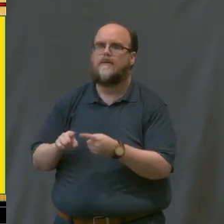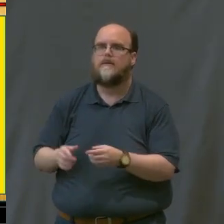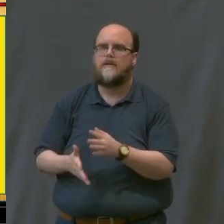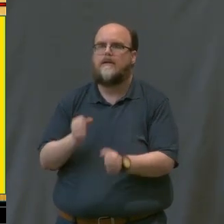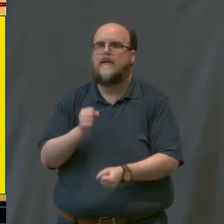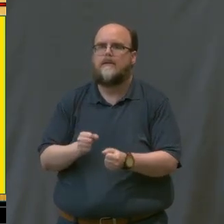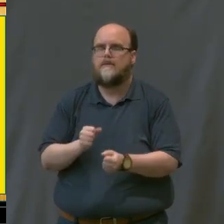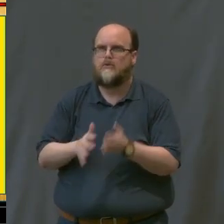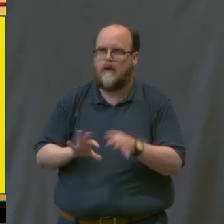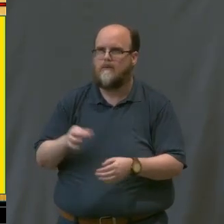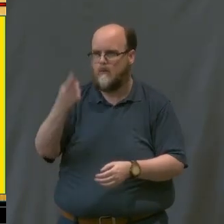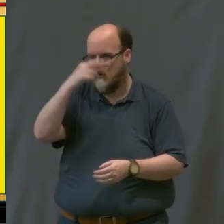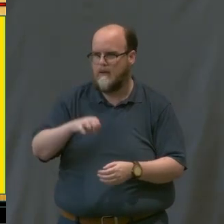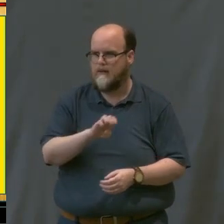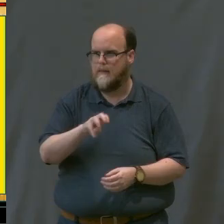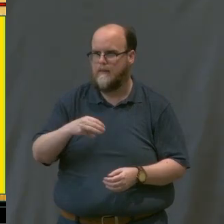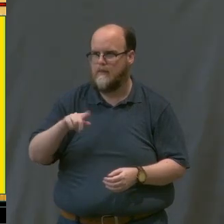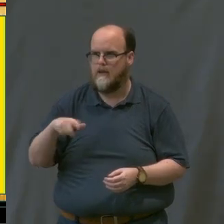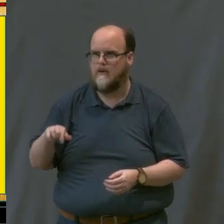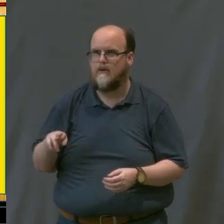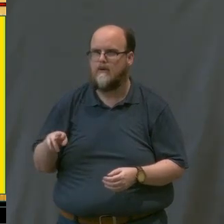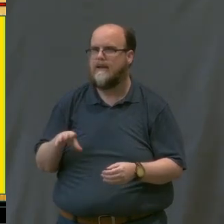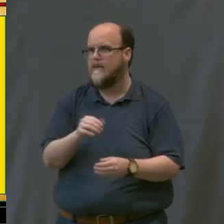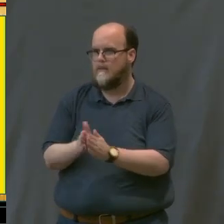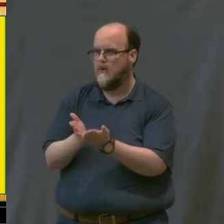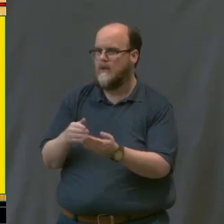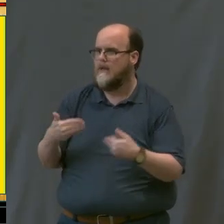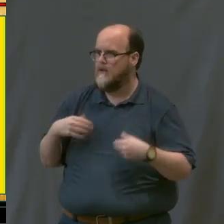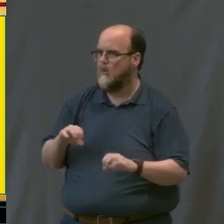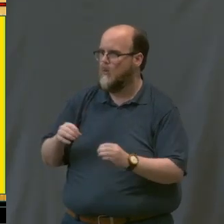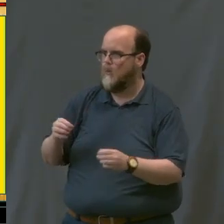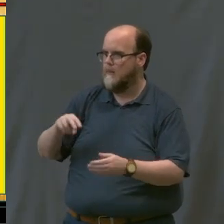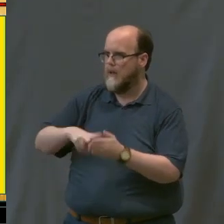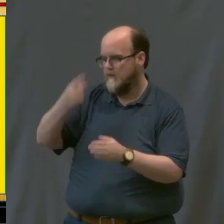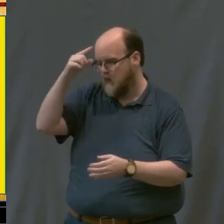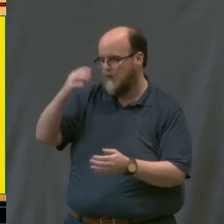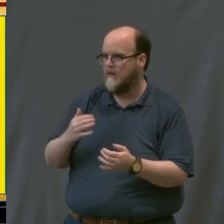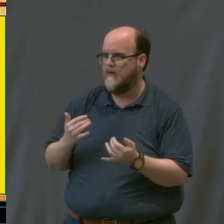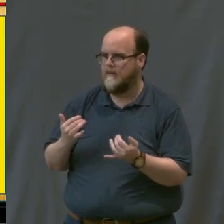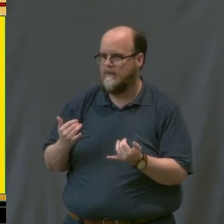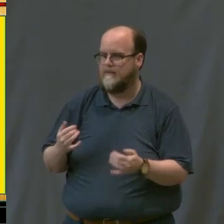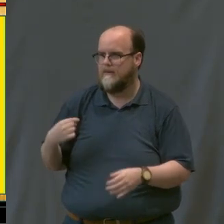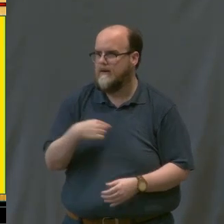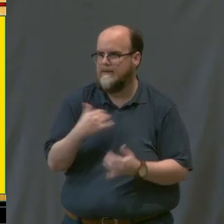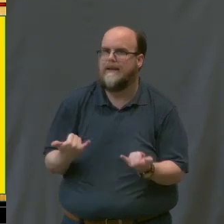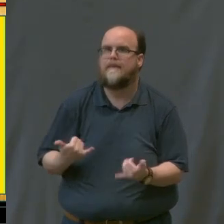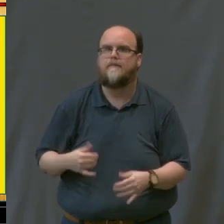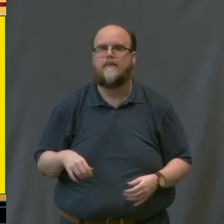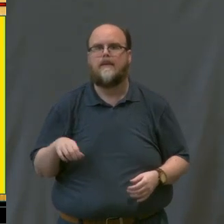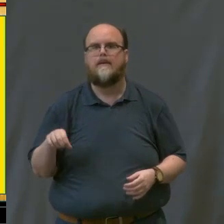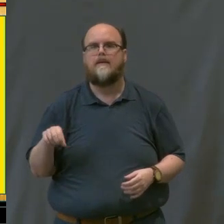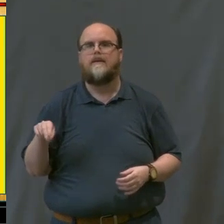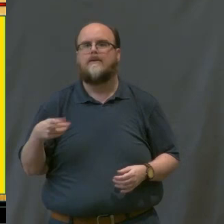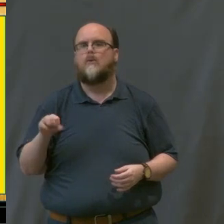Revelation has no meaning for us whatsoever today. The historicists say that Revelation is a